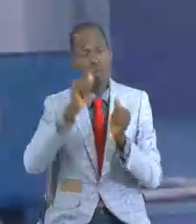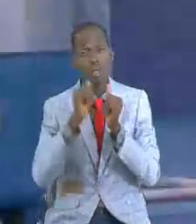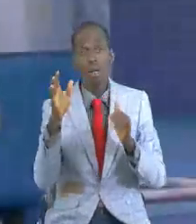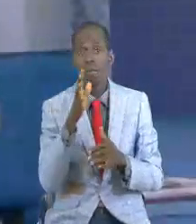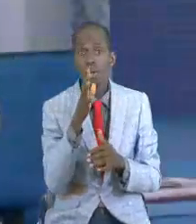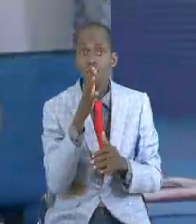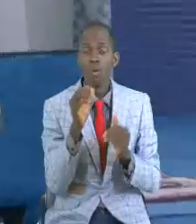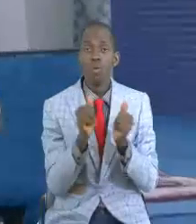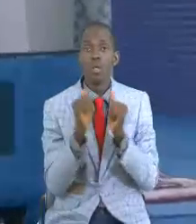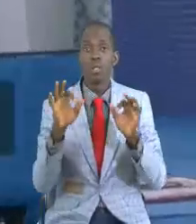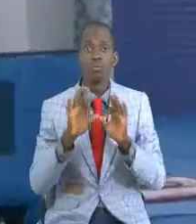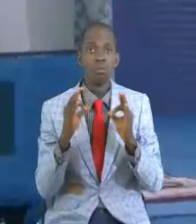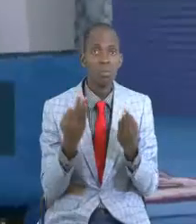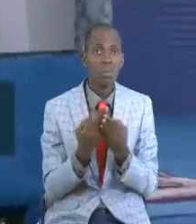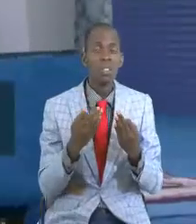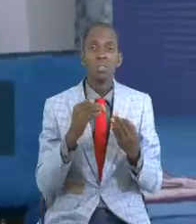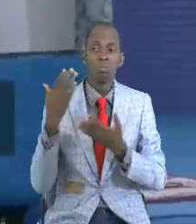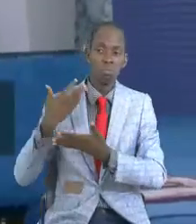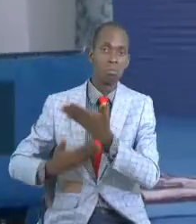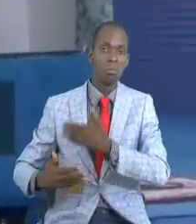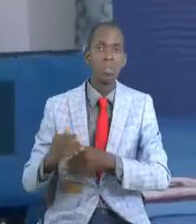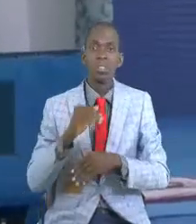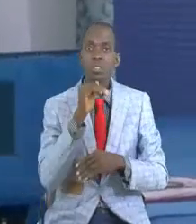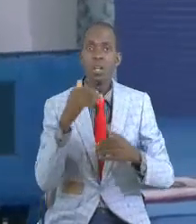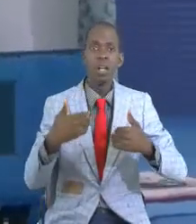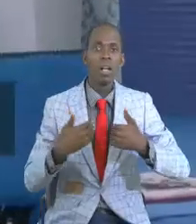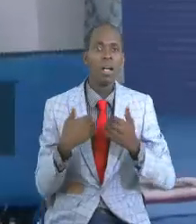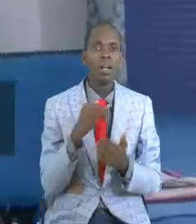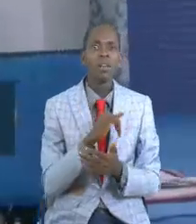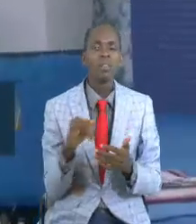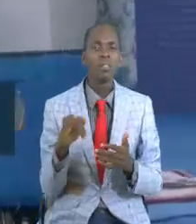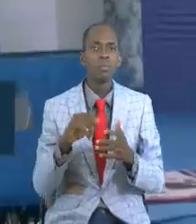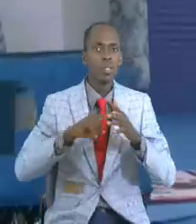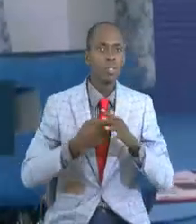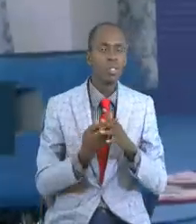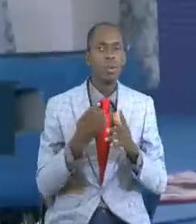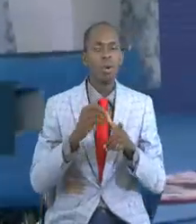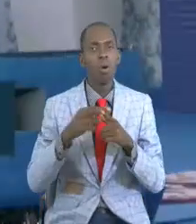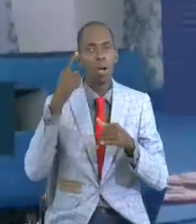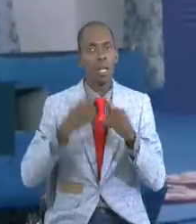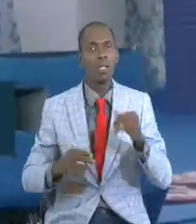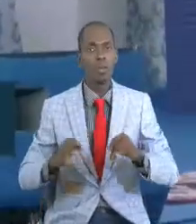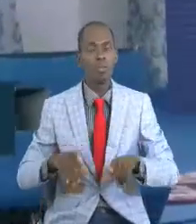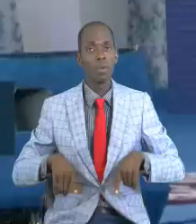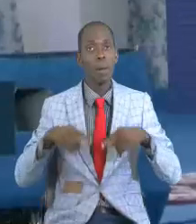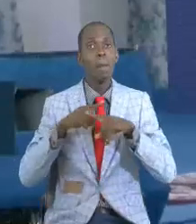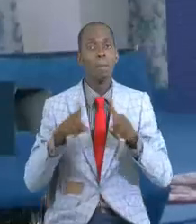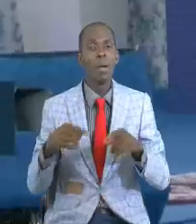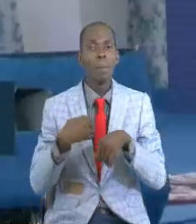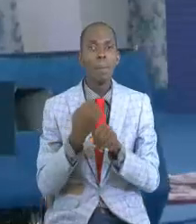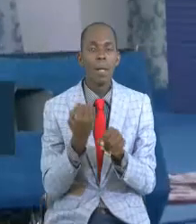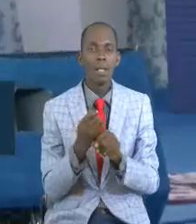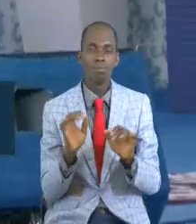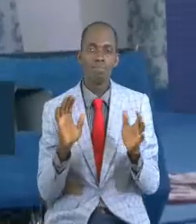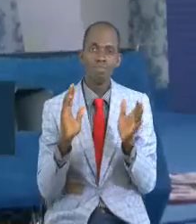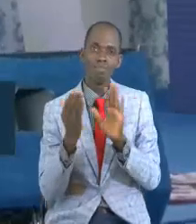having neither beginning of days no end of life but mage like unto the son of